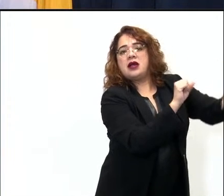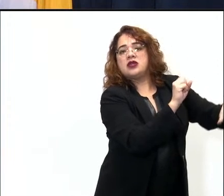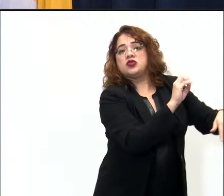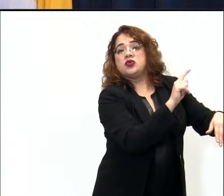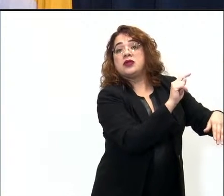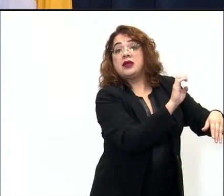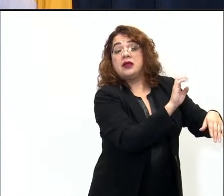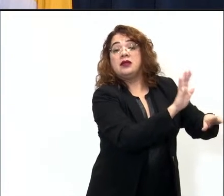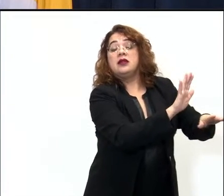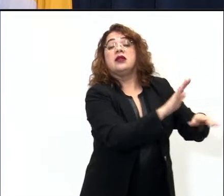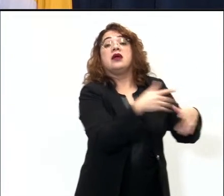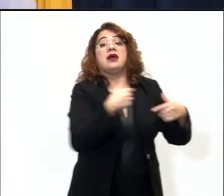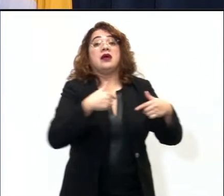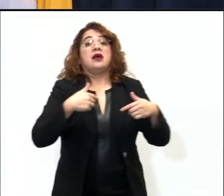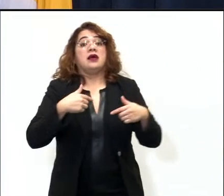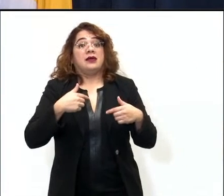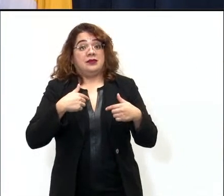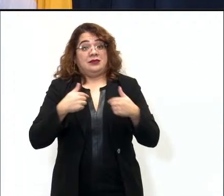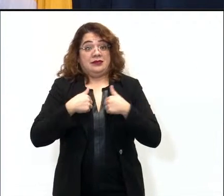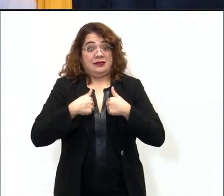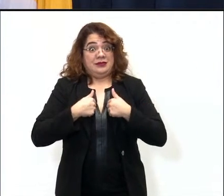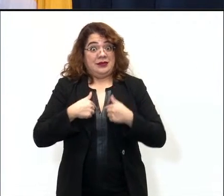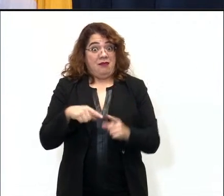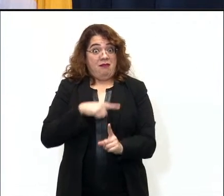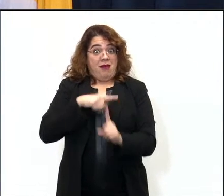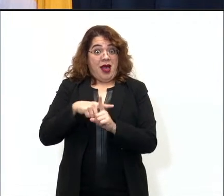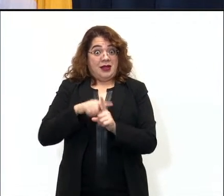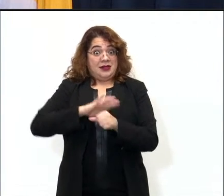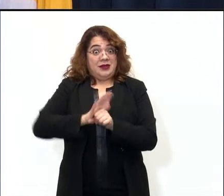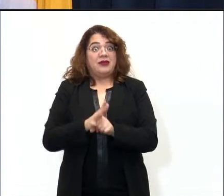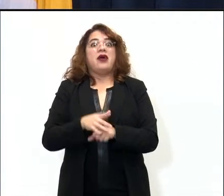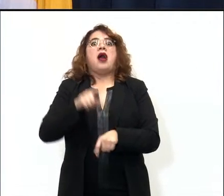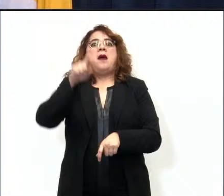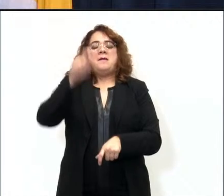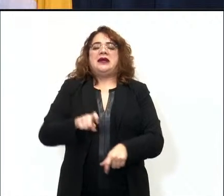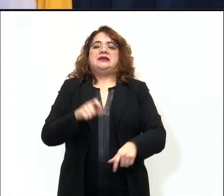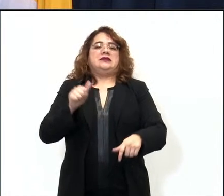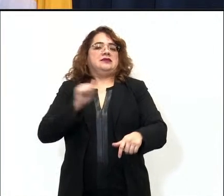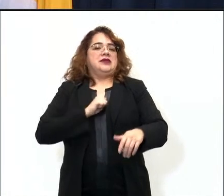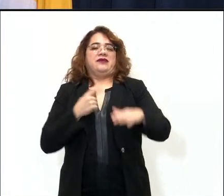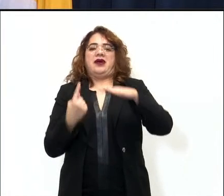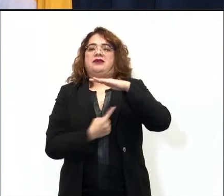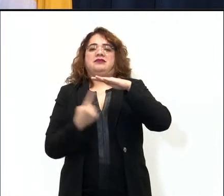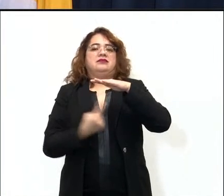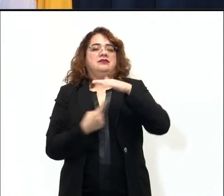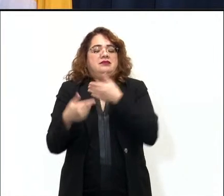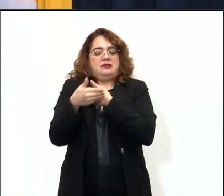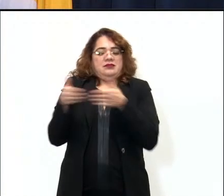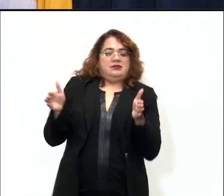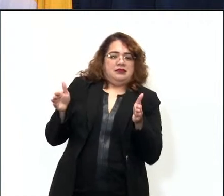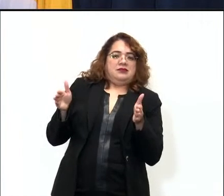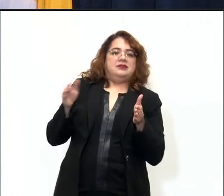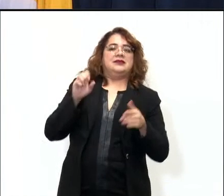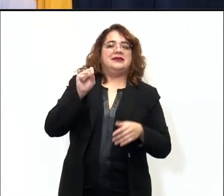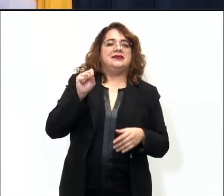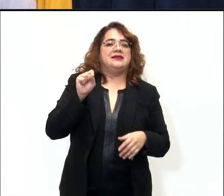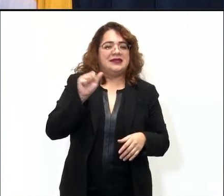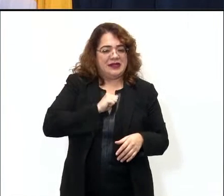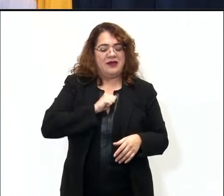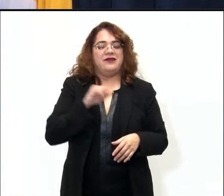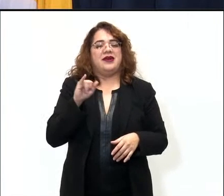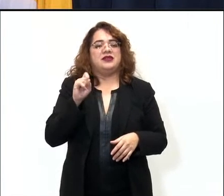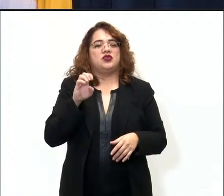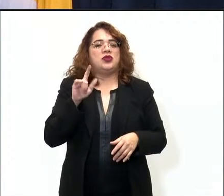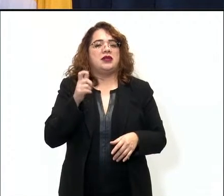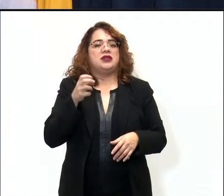has tested positive and have symptoms, you must isolate at home, which means you stay home and you're separate from everyone, including